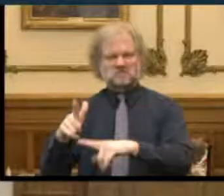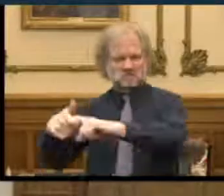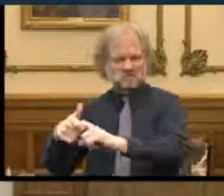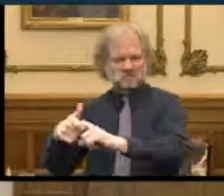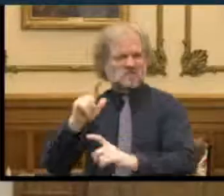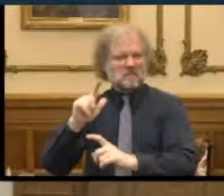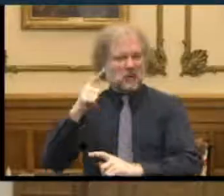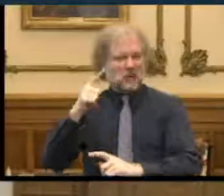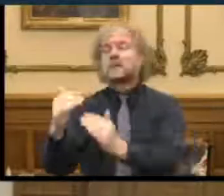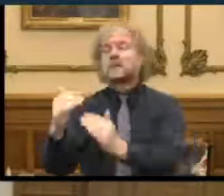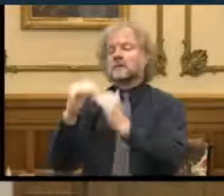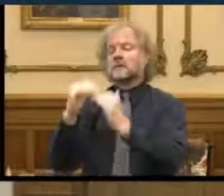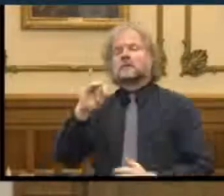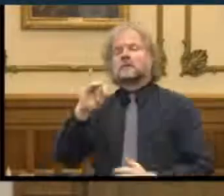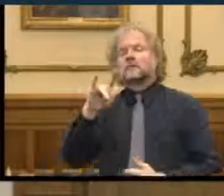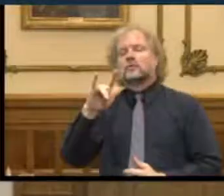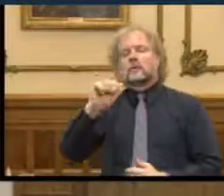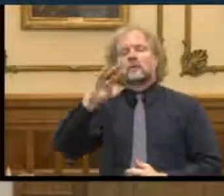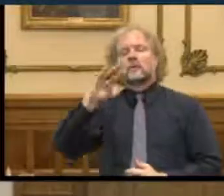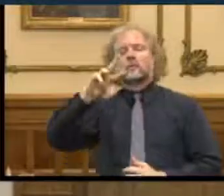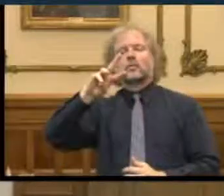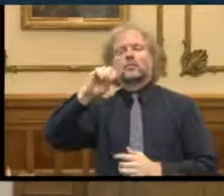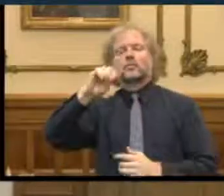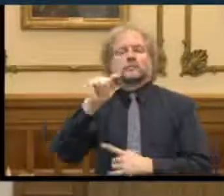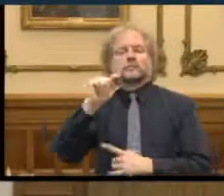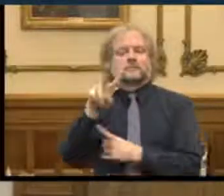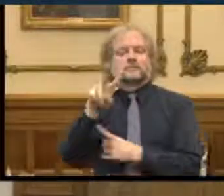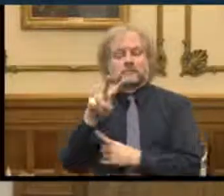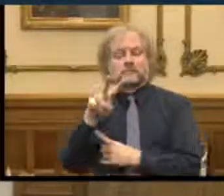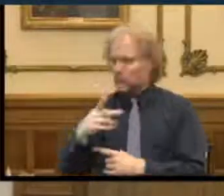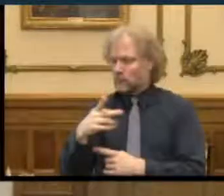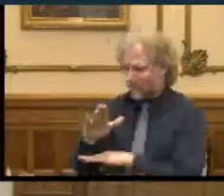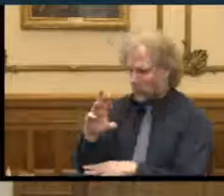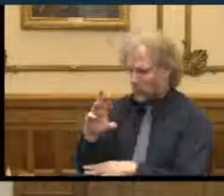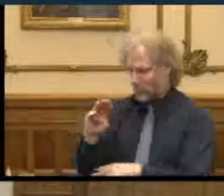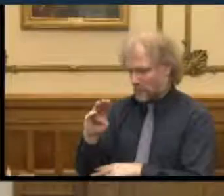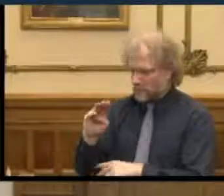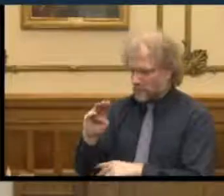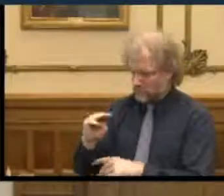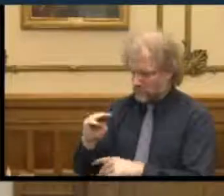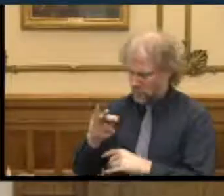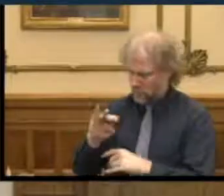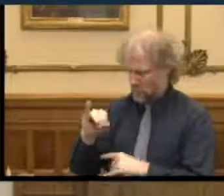Meredith. Julia, Wish TV. Afternoon, Julia.